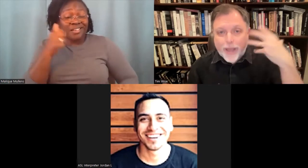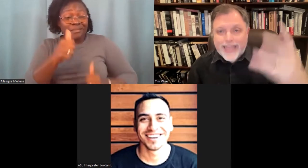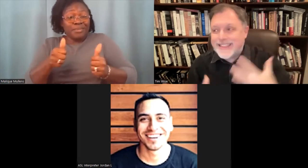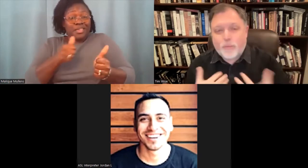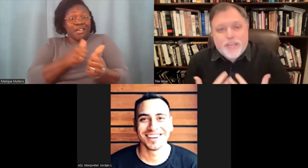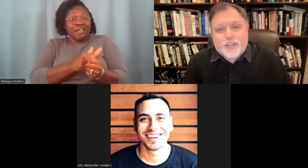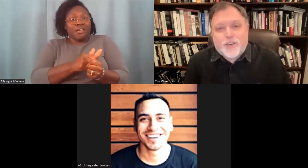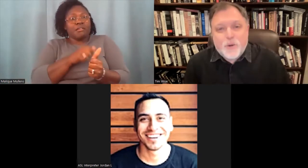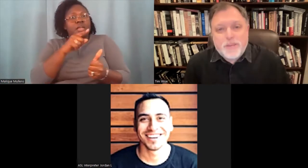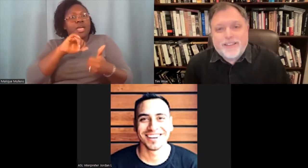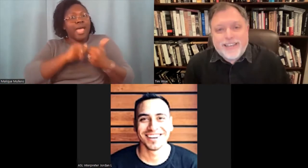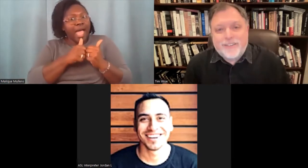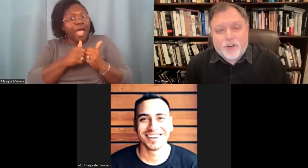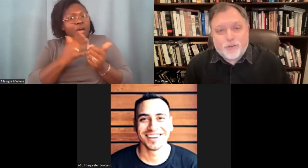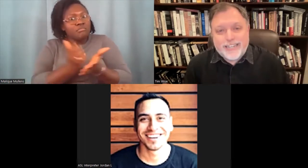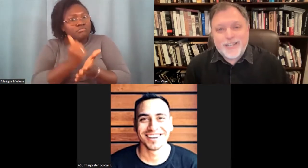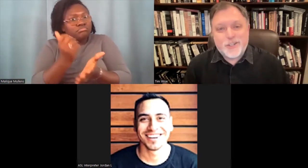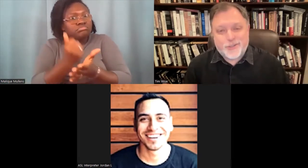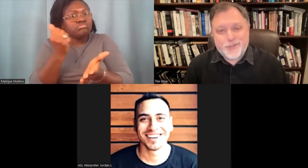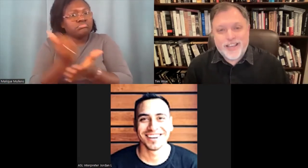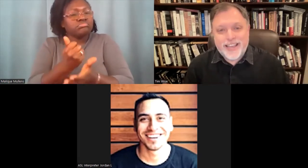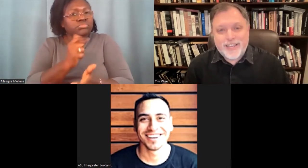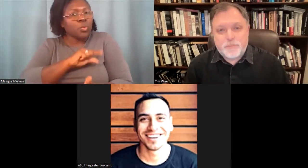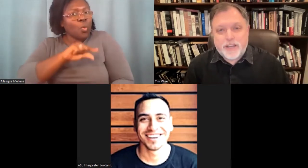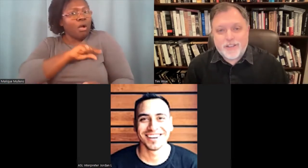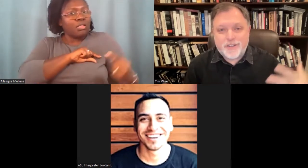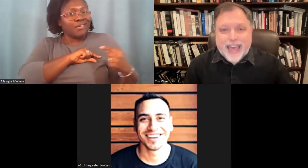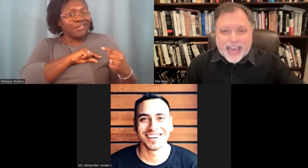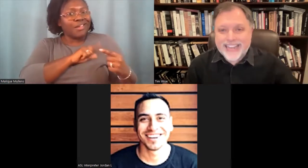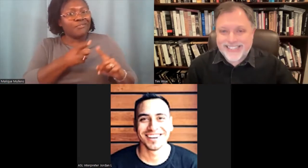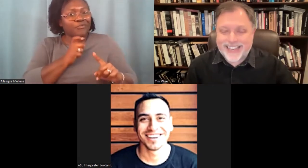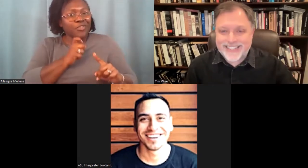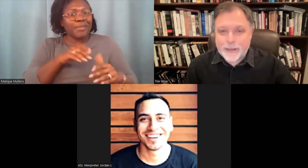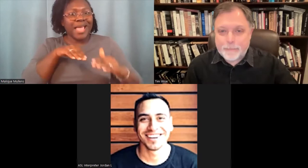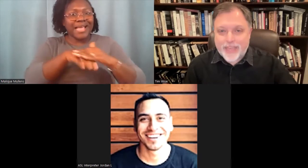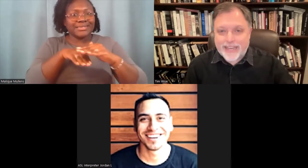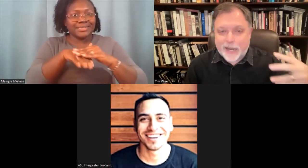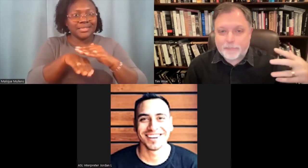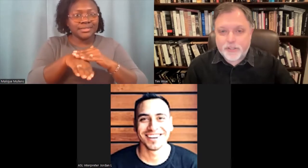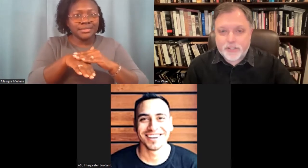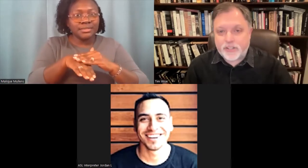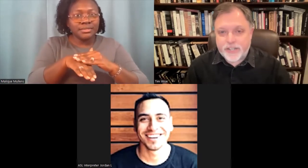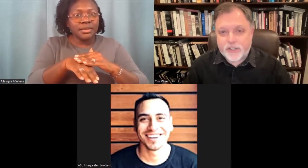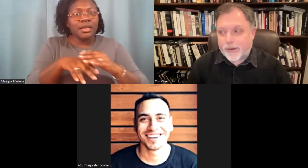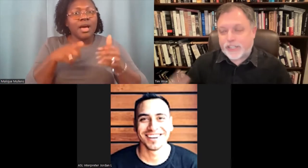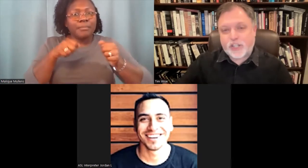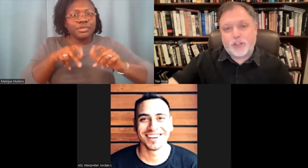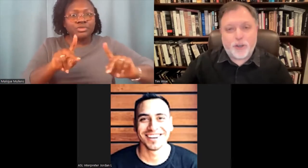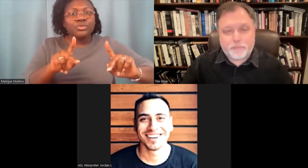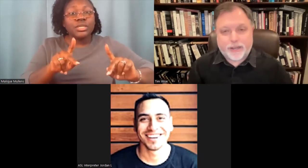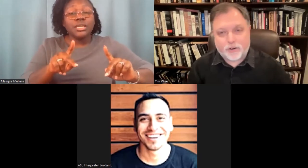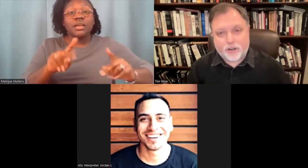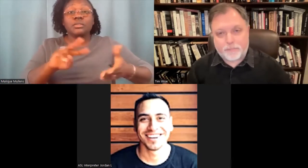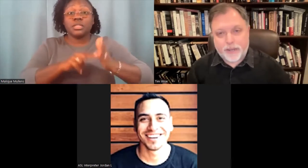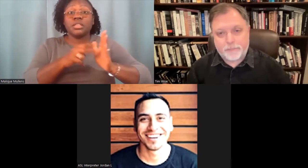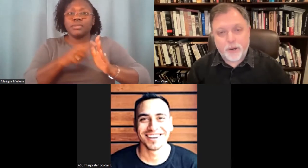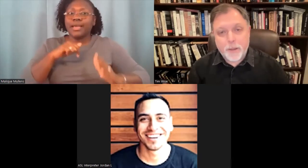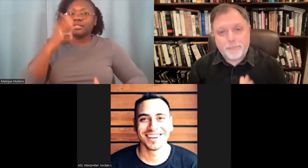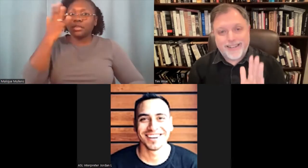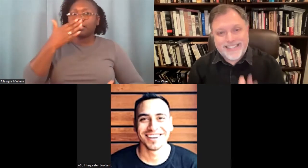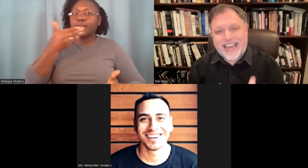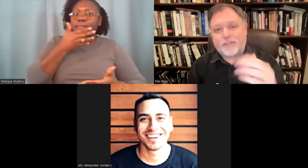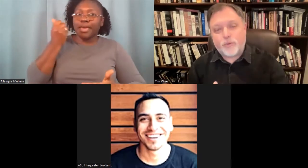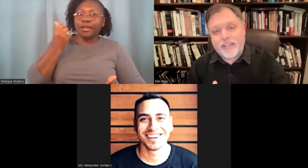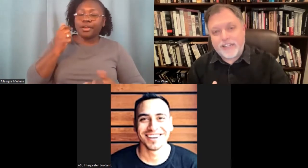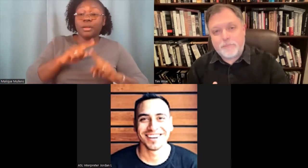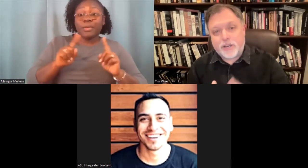the way that we accumulate credentials is because of access and opportunity. So I should look better on paper,